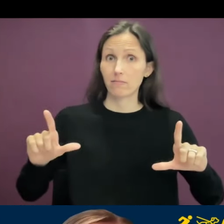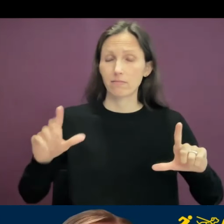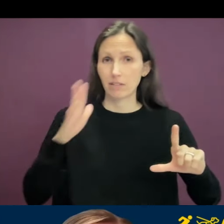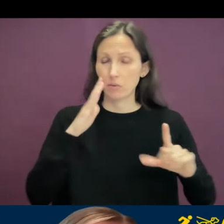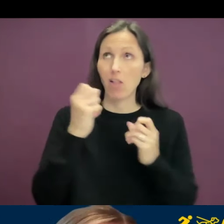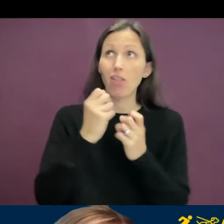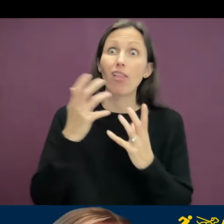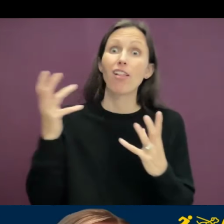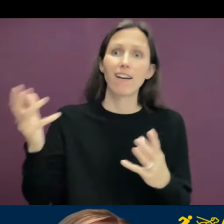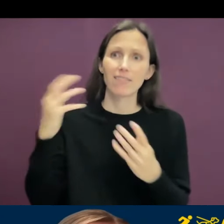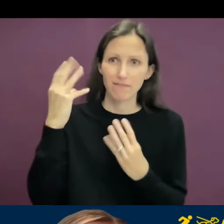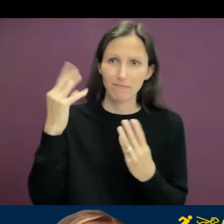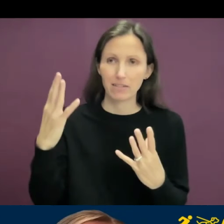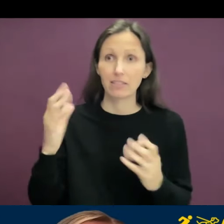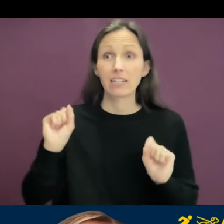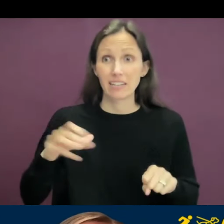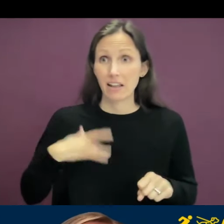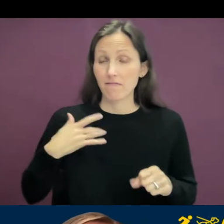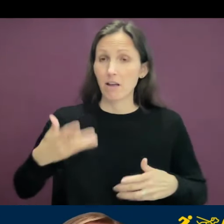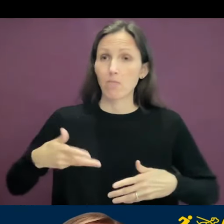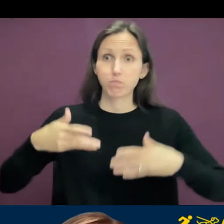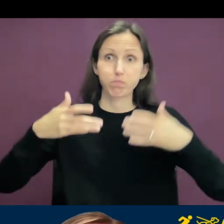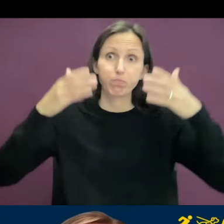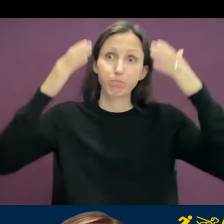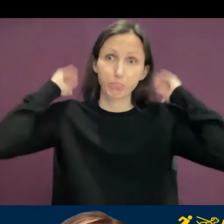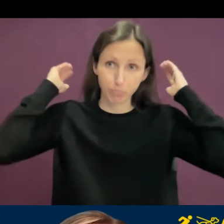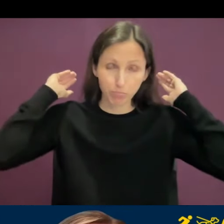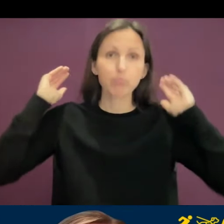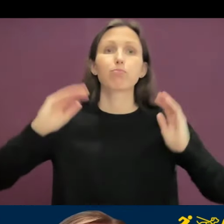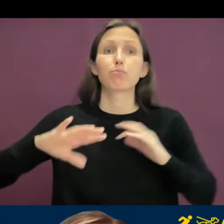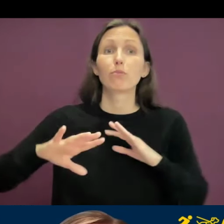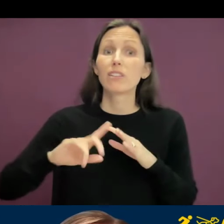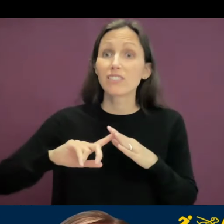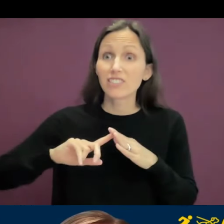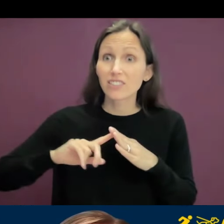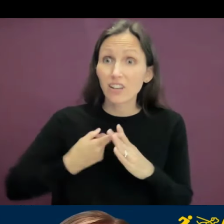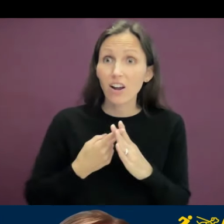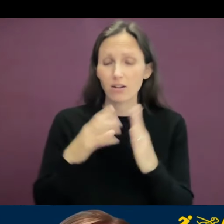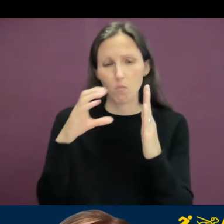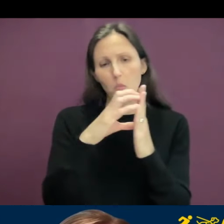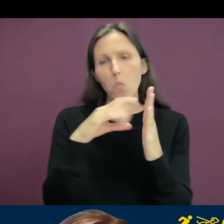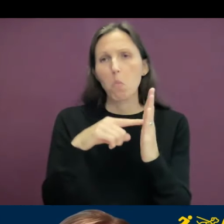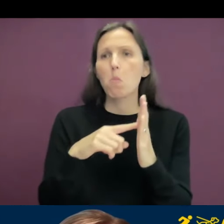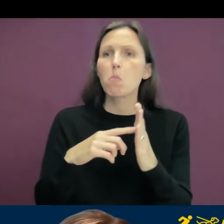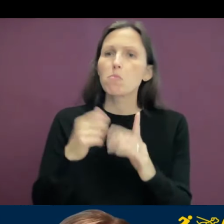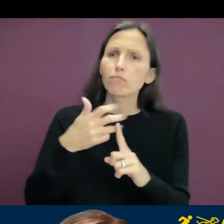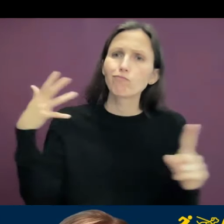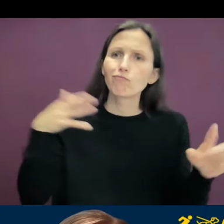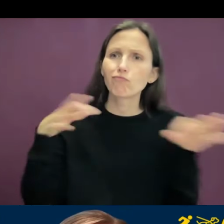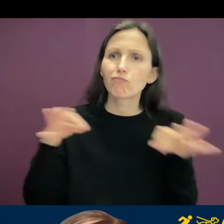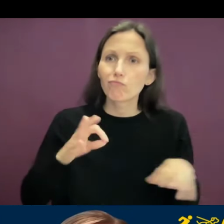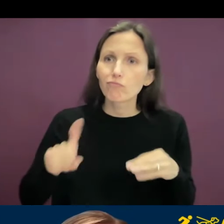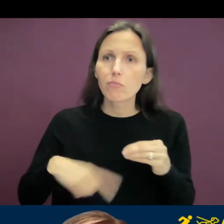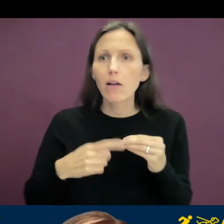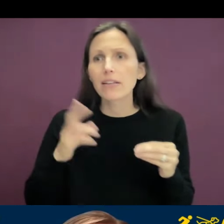information presented. It can be overwhelming. So to start, there's going to be an about section that will give some background on the